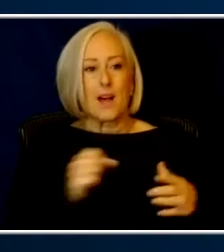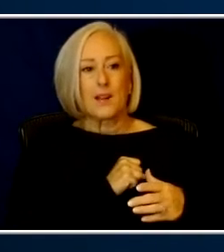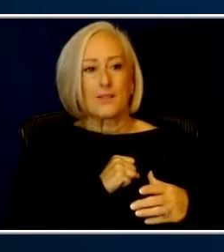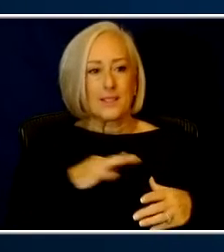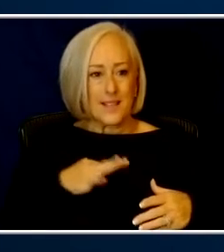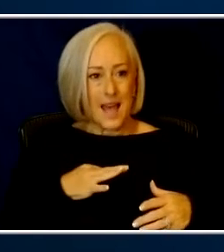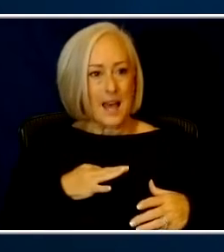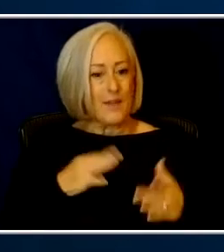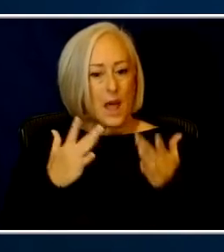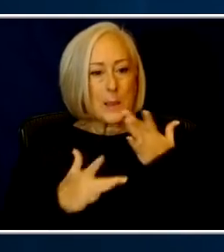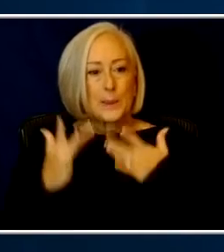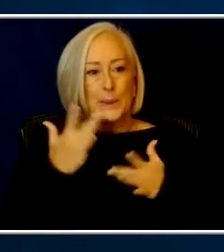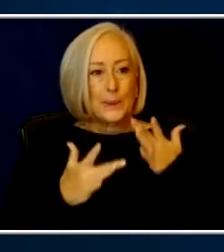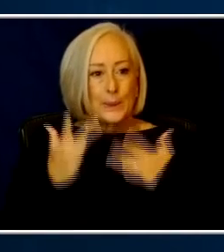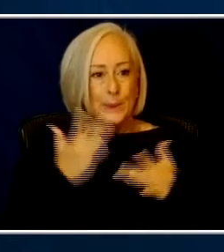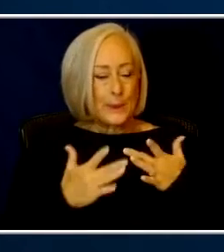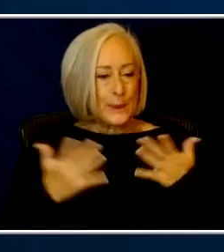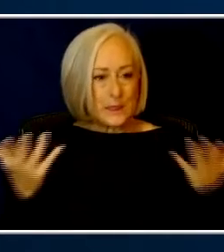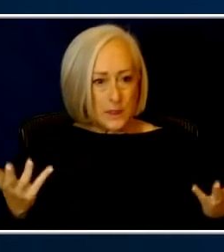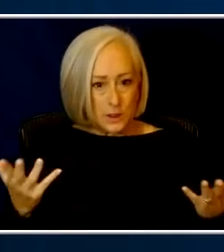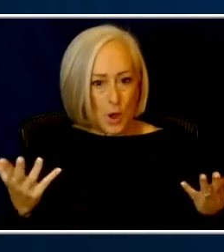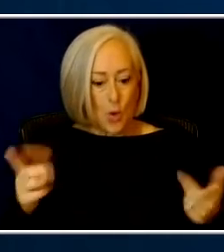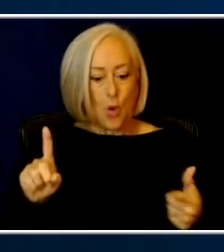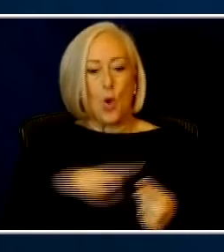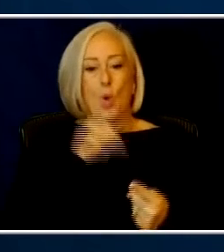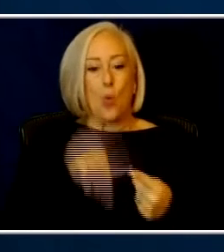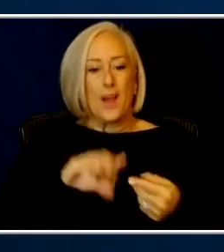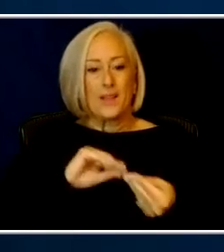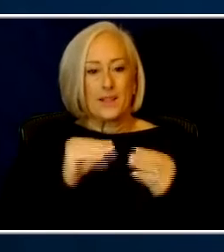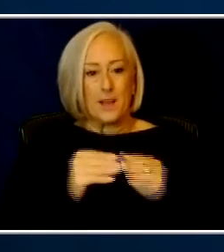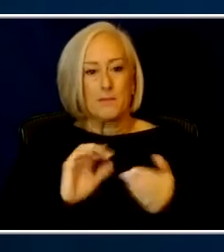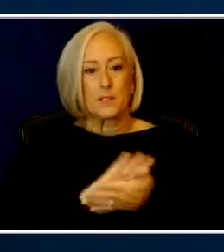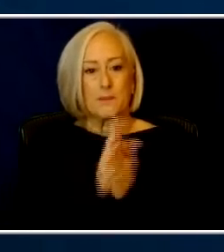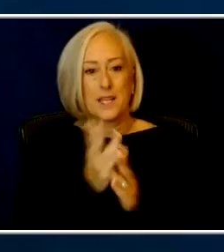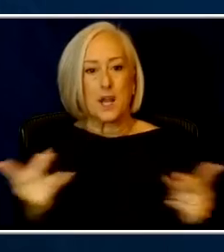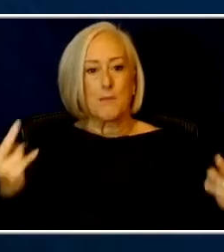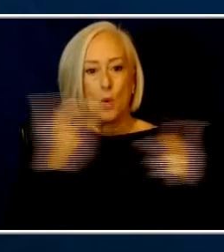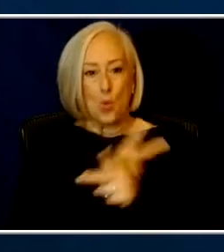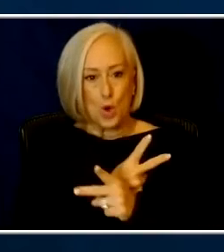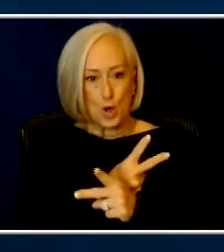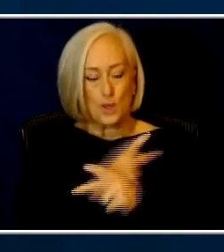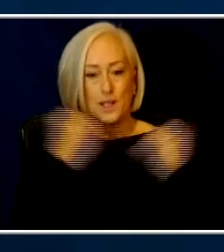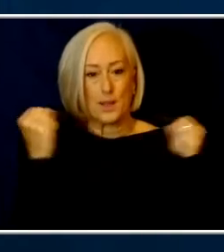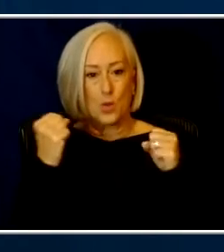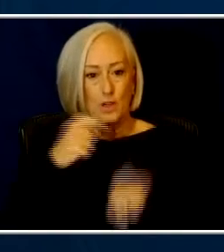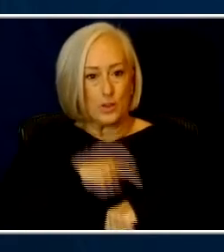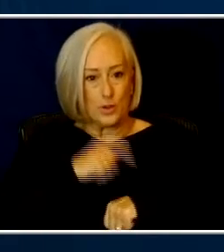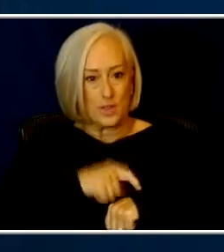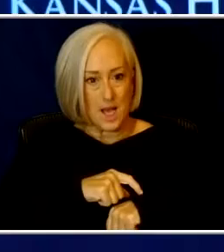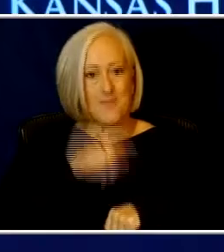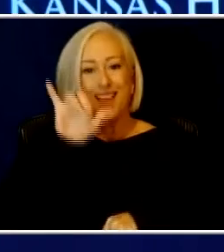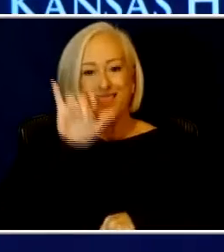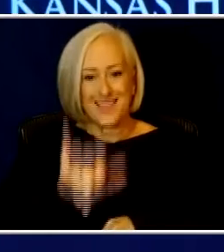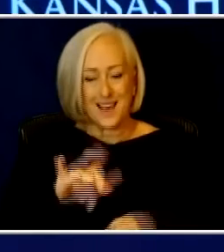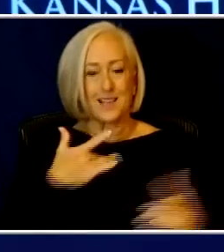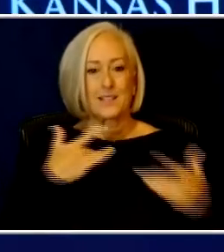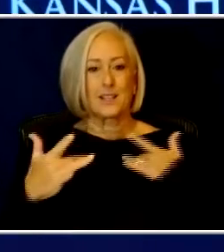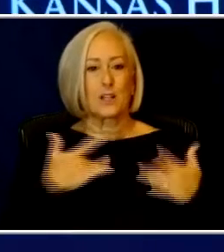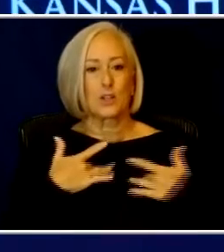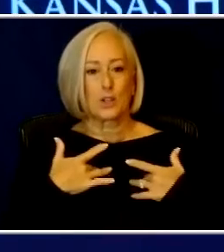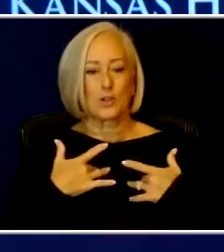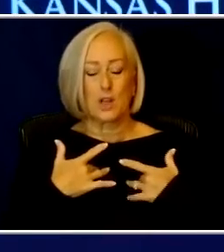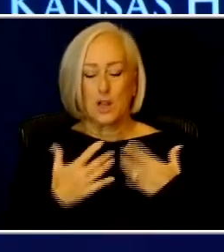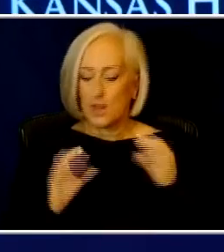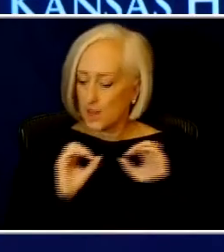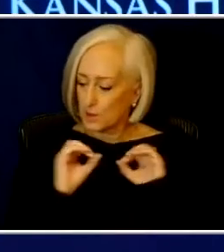get worse this winter, I think, is a concern, and I don't know that there's any easy answer to that. Let's also talk for